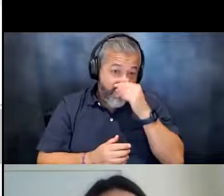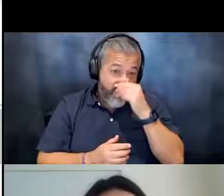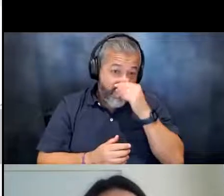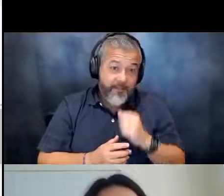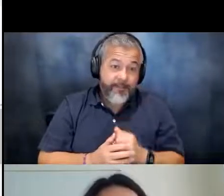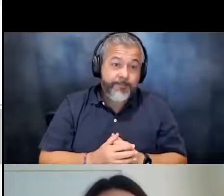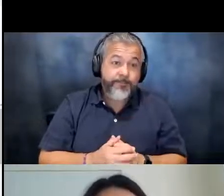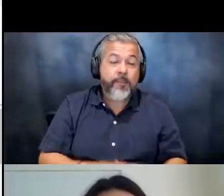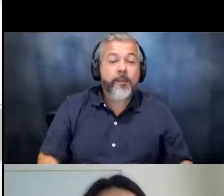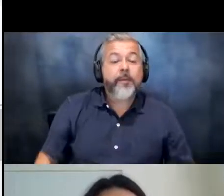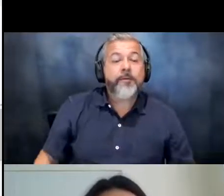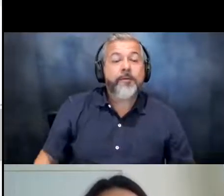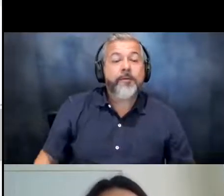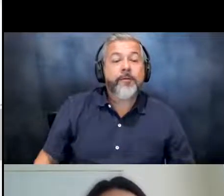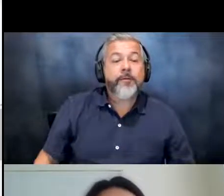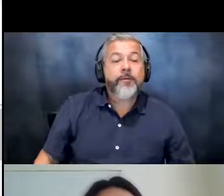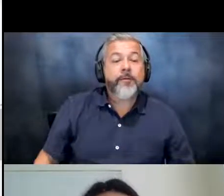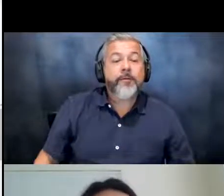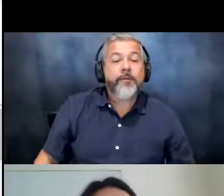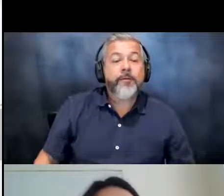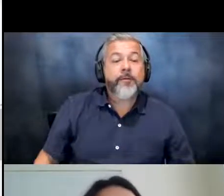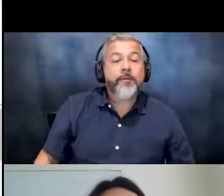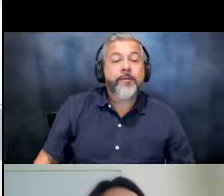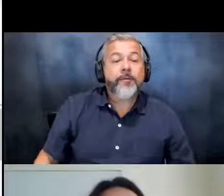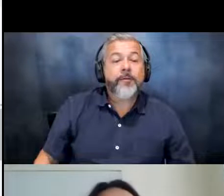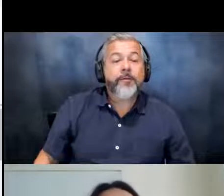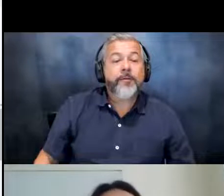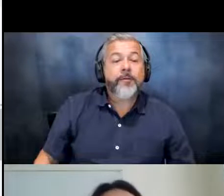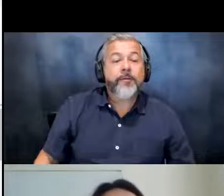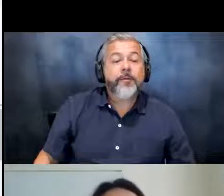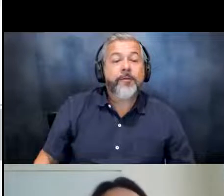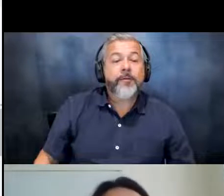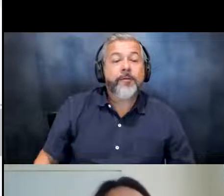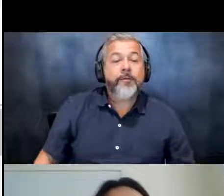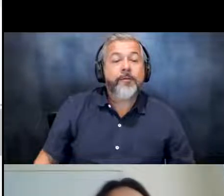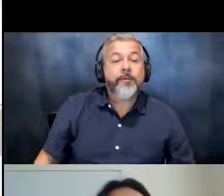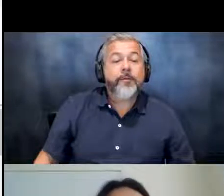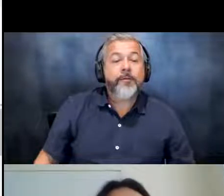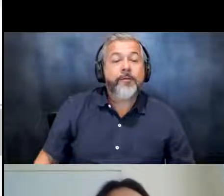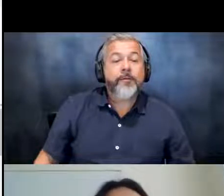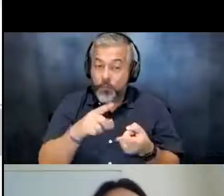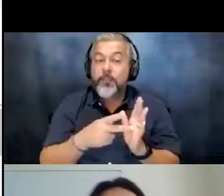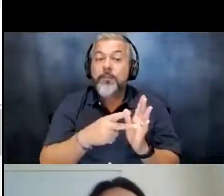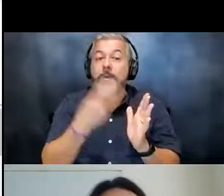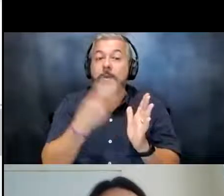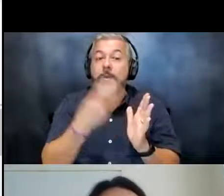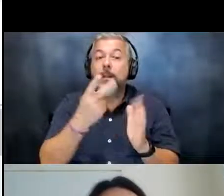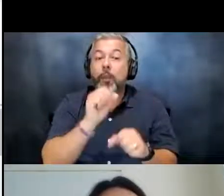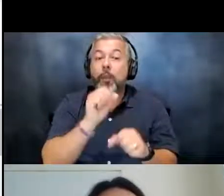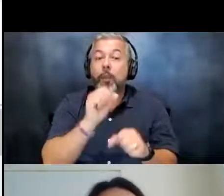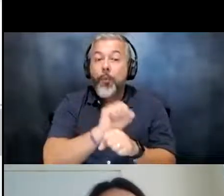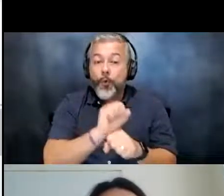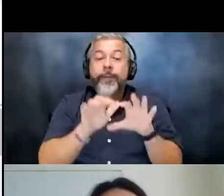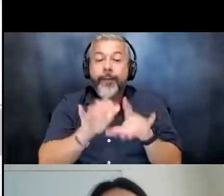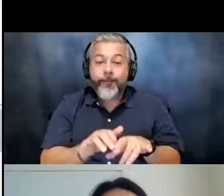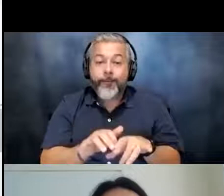All right, accessibility for families, reducing duplication of entering the information over and over again. Yes, more